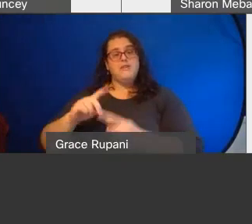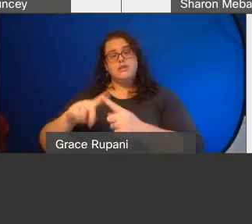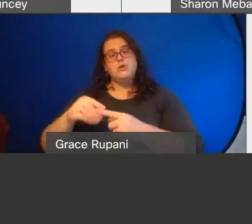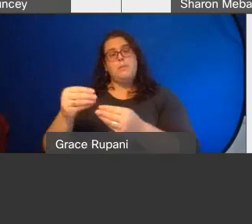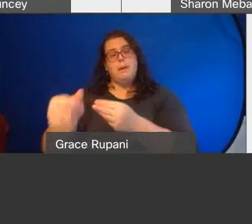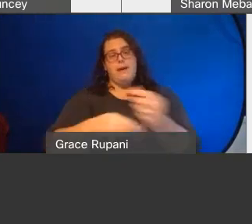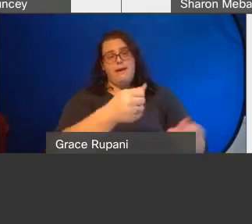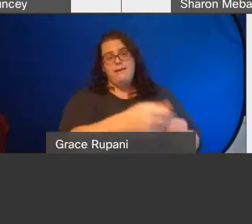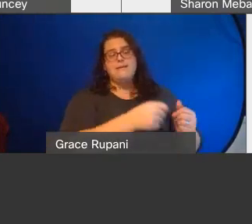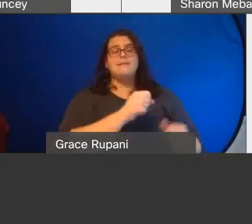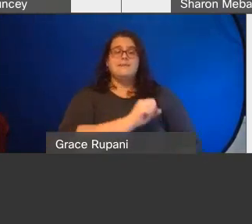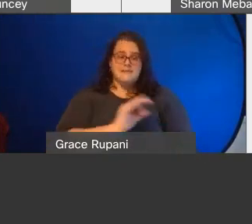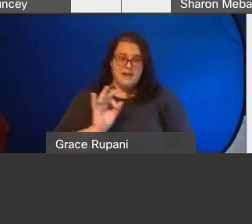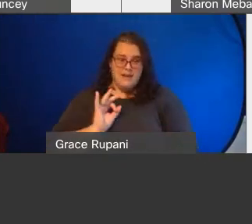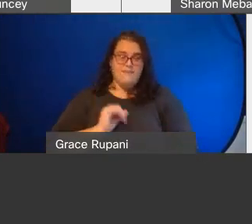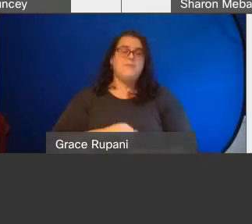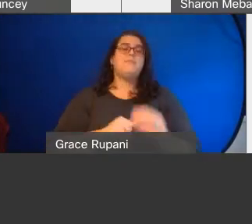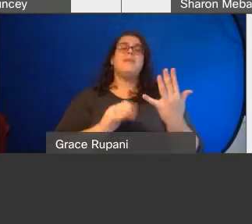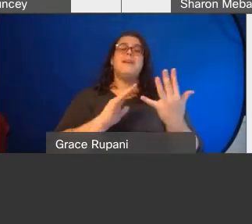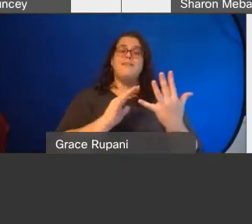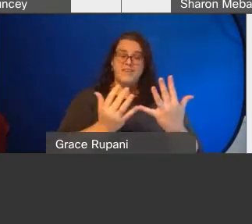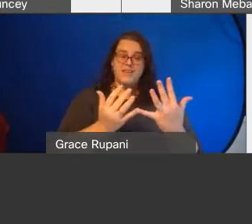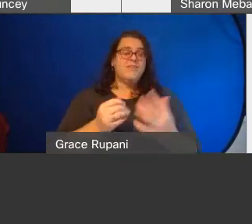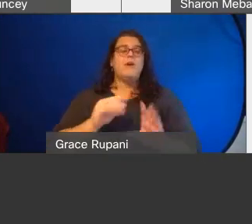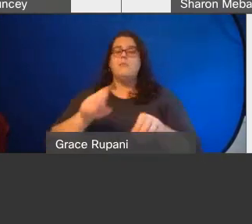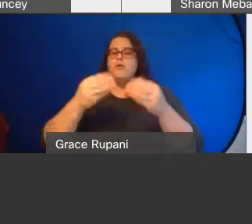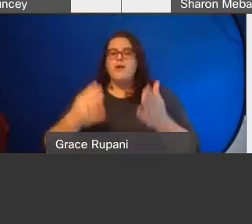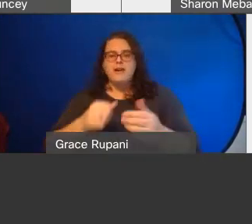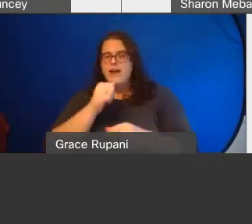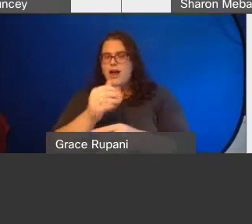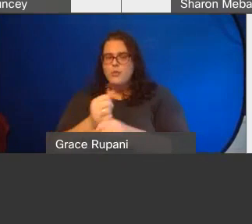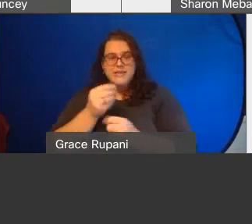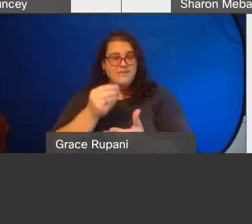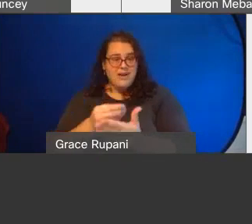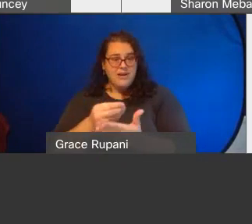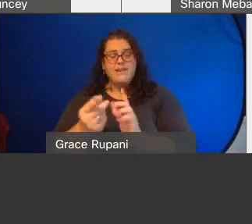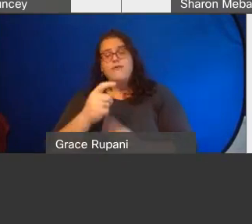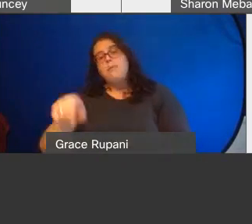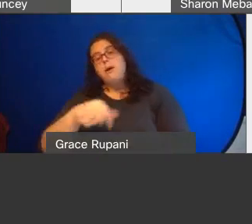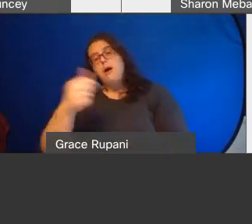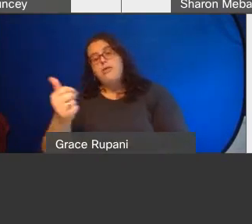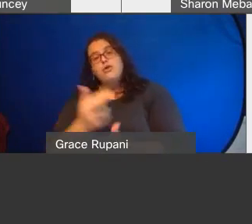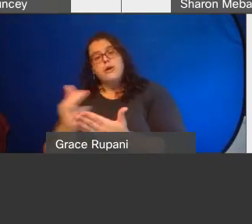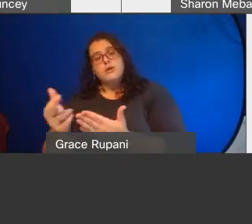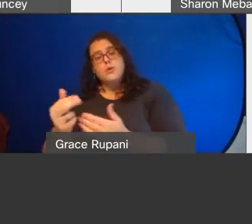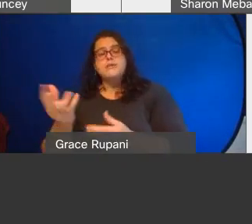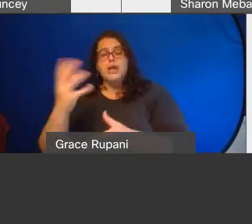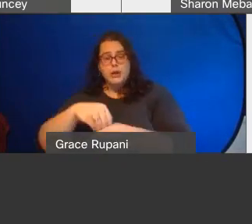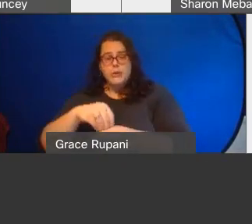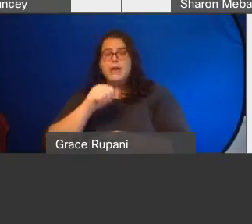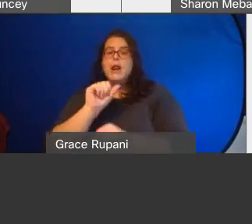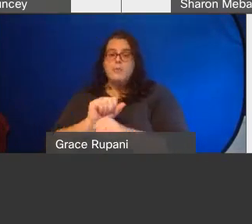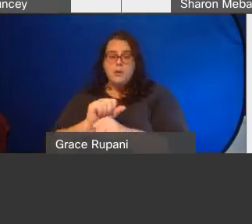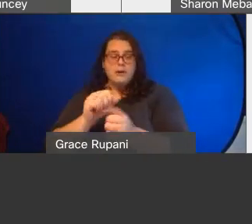5, provider did not receive funding from any source, including but not limited to unemployment benefits and small